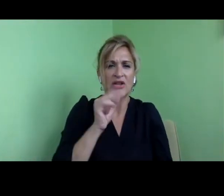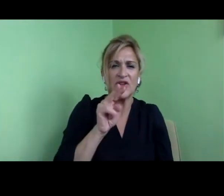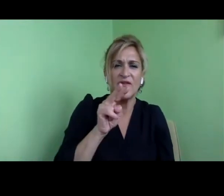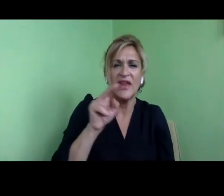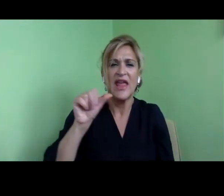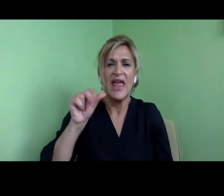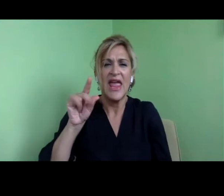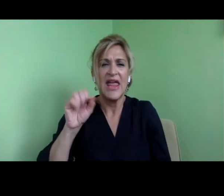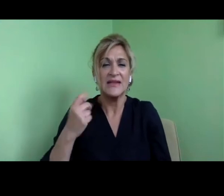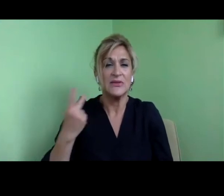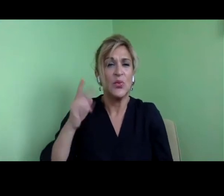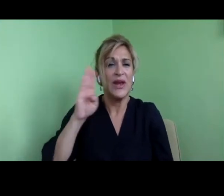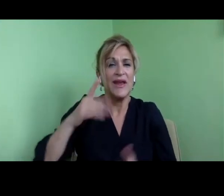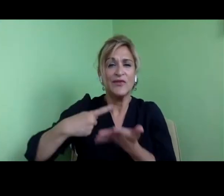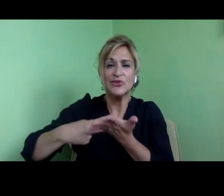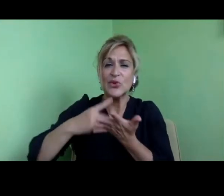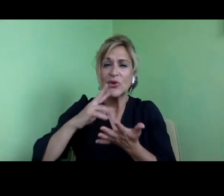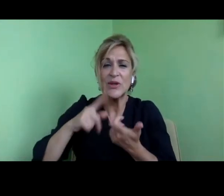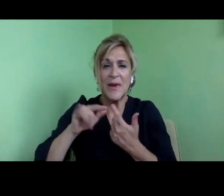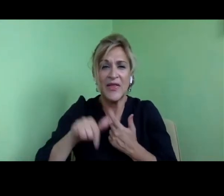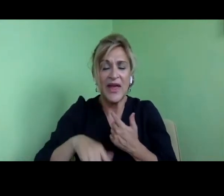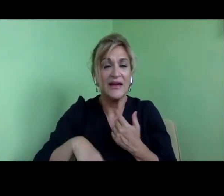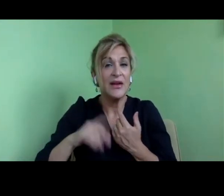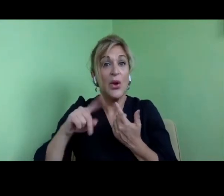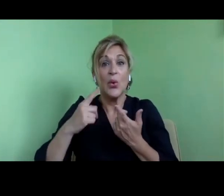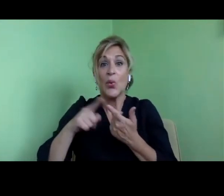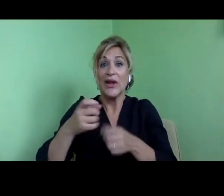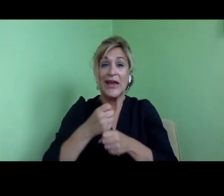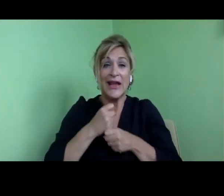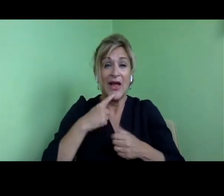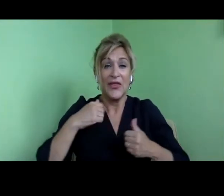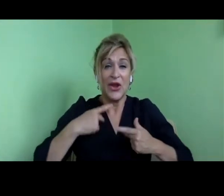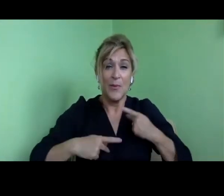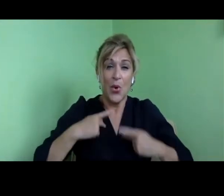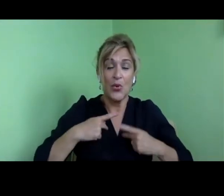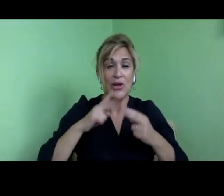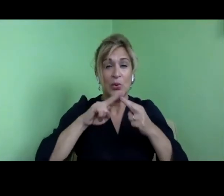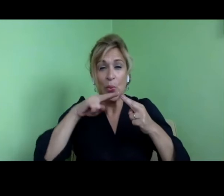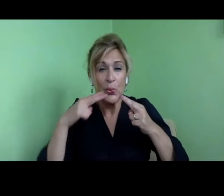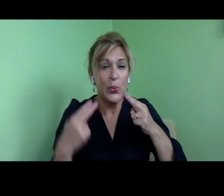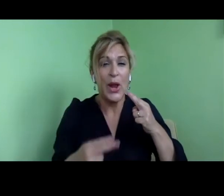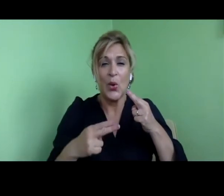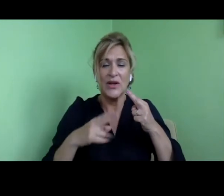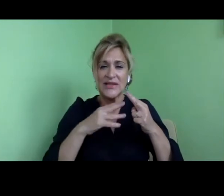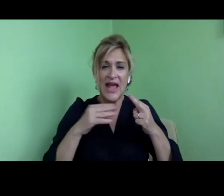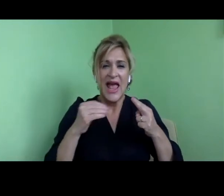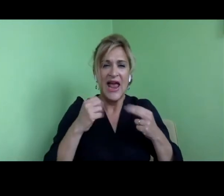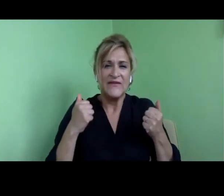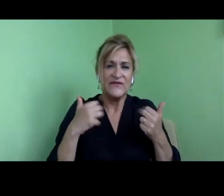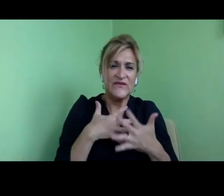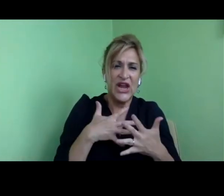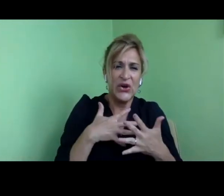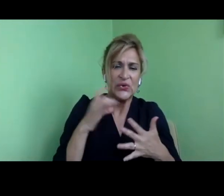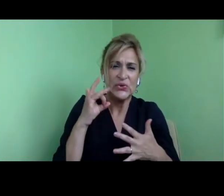about it. Even when he got the telltale pneumonia, the rapid weight loss, and the terrible fear. We never said